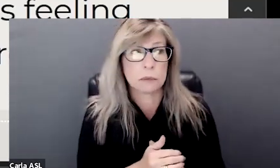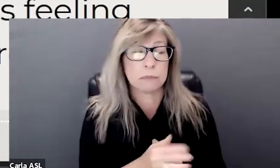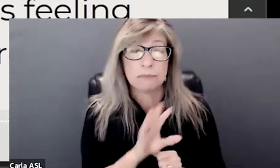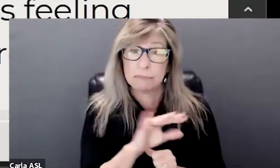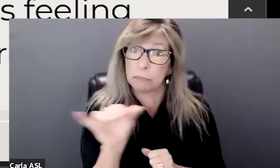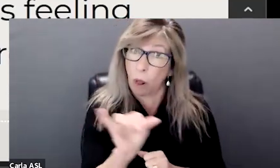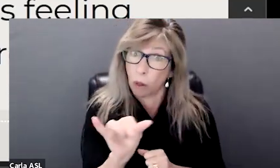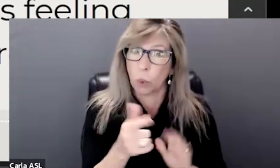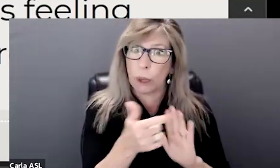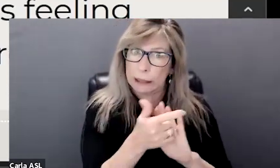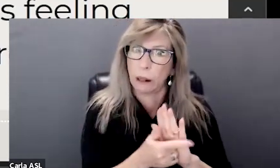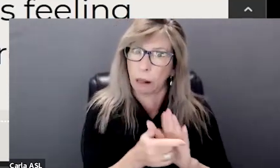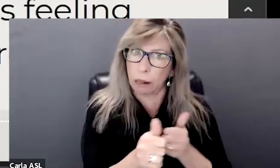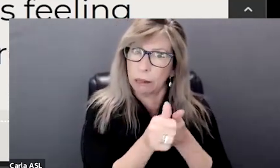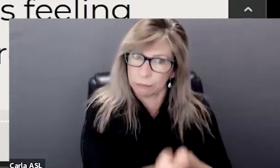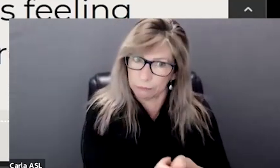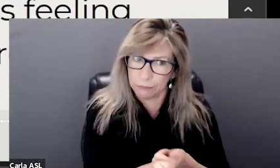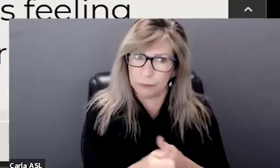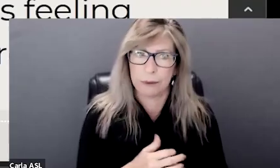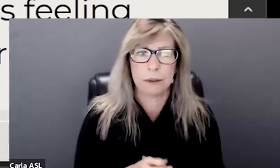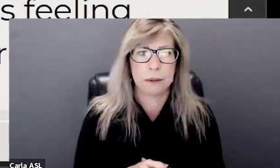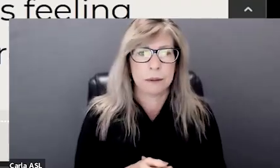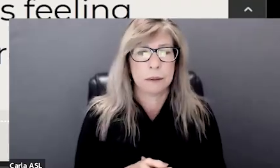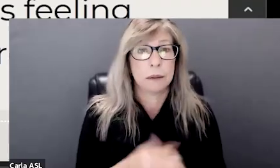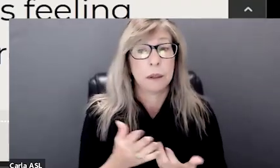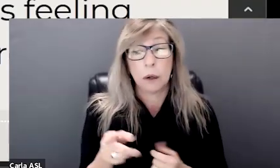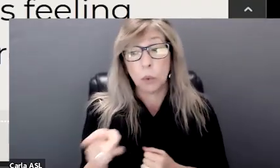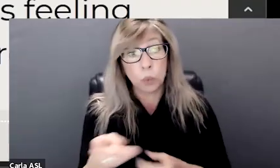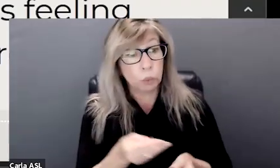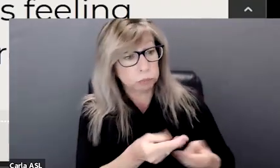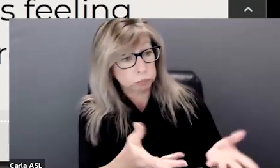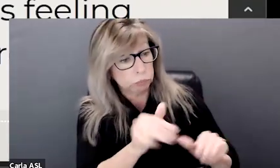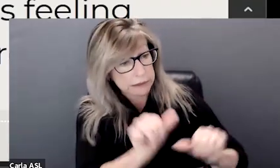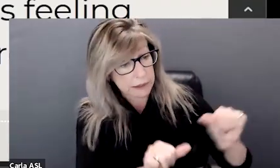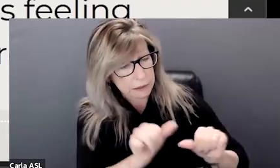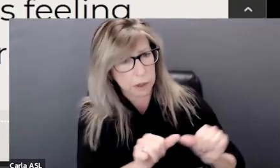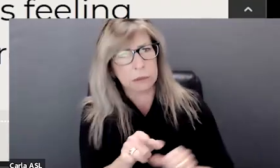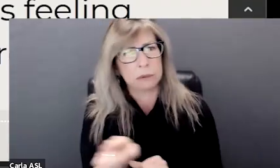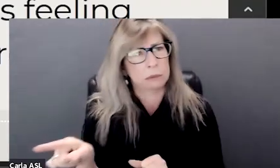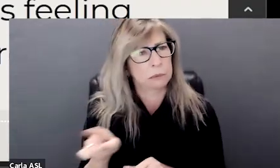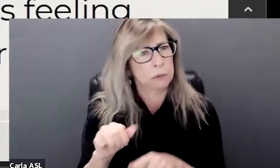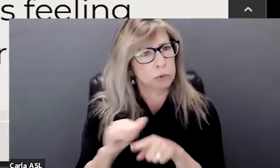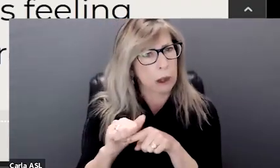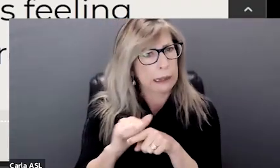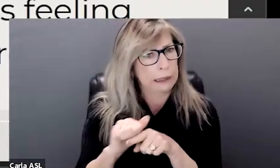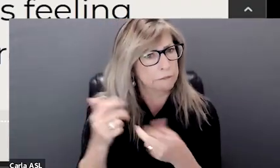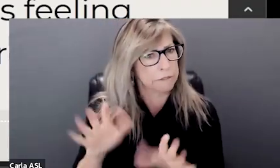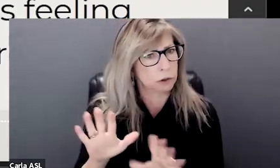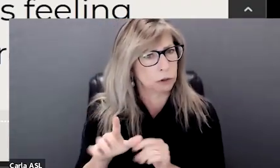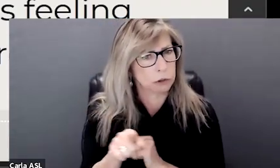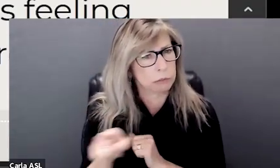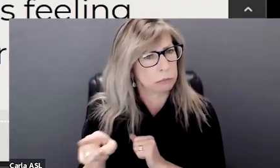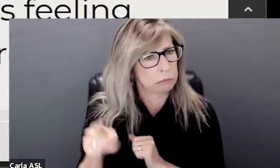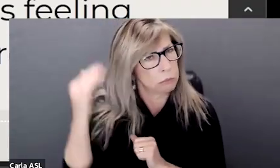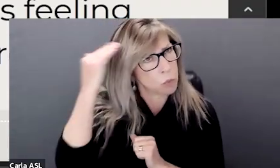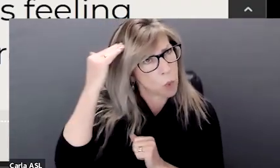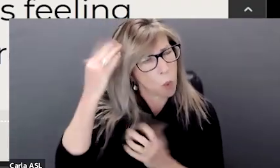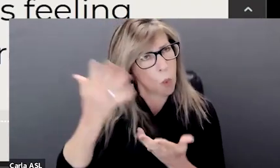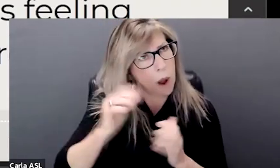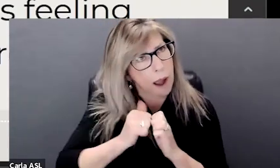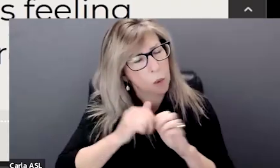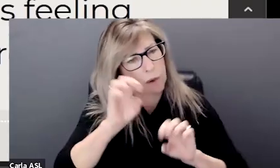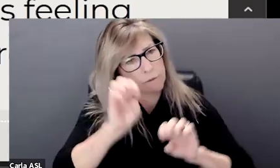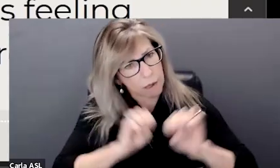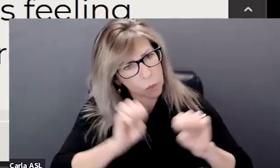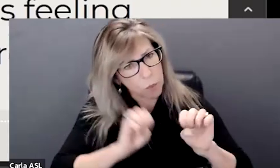that the assessment would be carried out by people who are trained to do them, and so that they have this knowledge about evaluation and